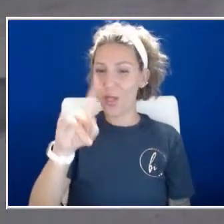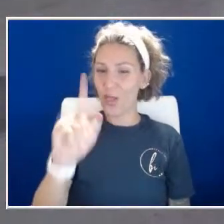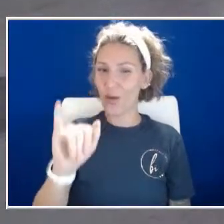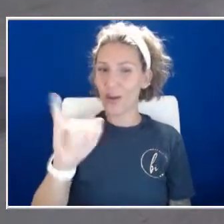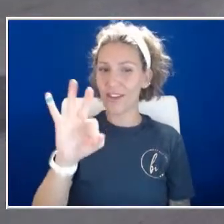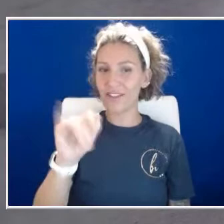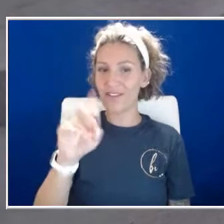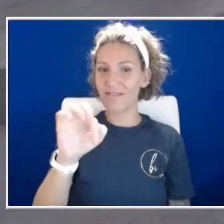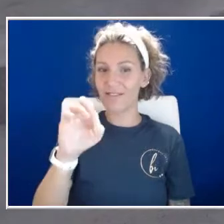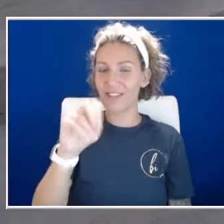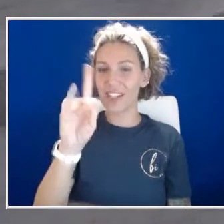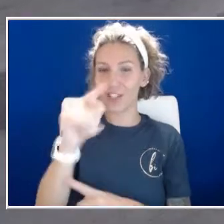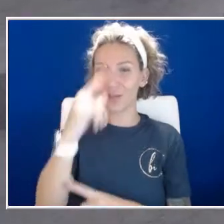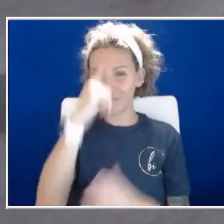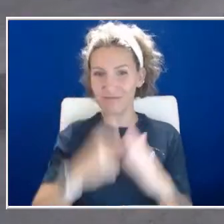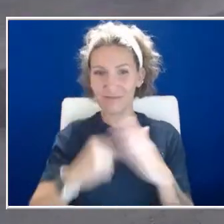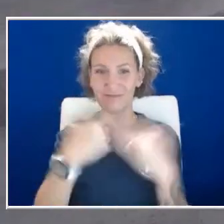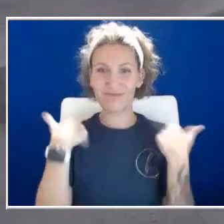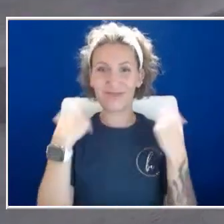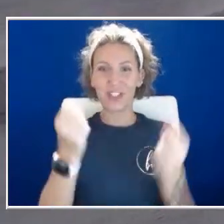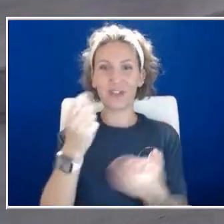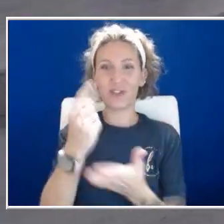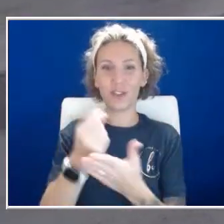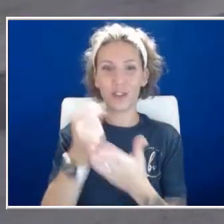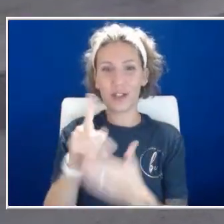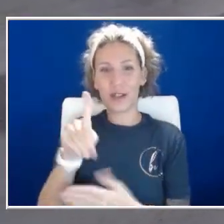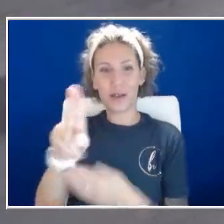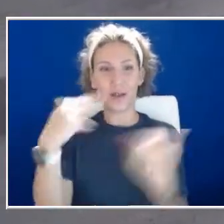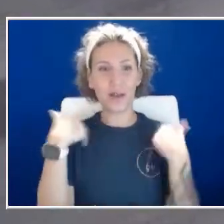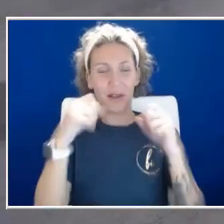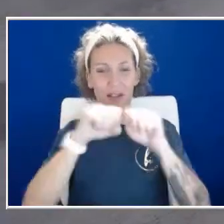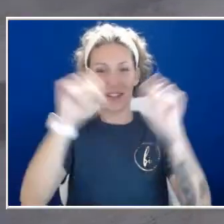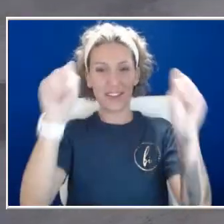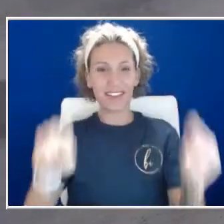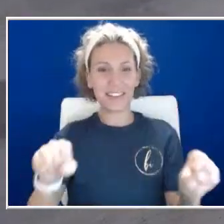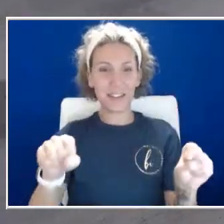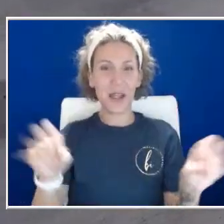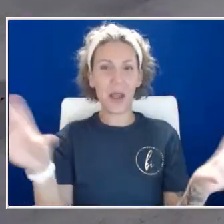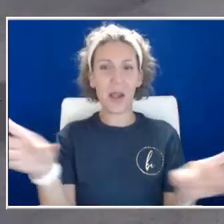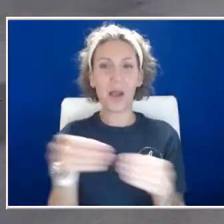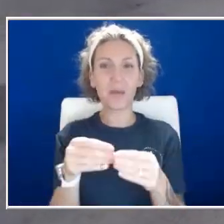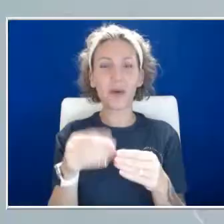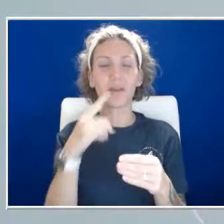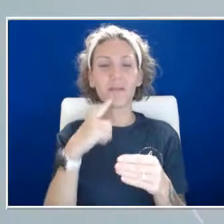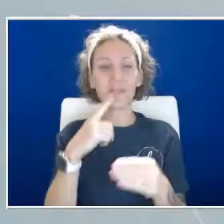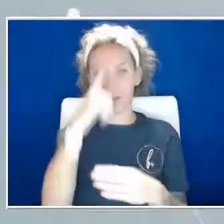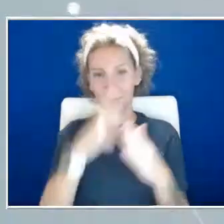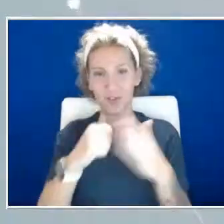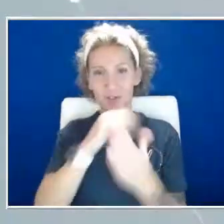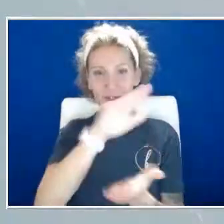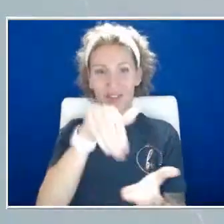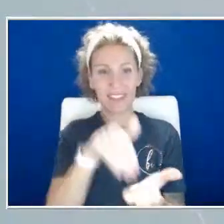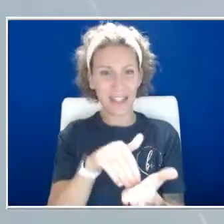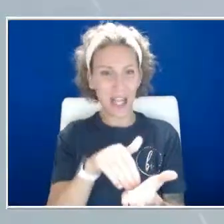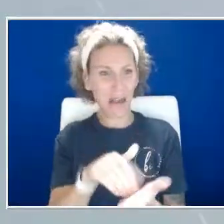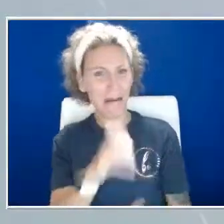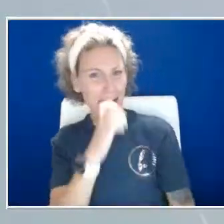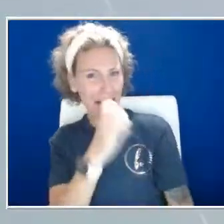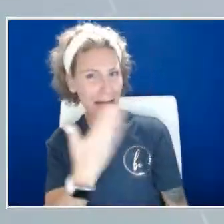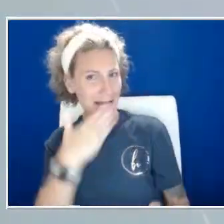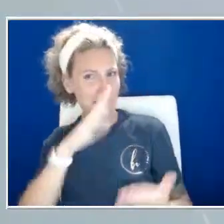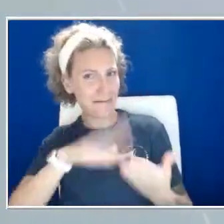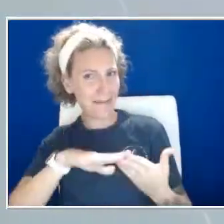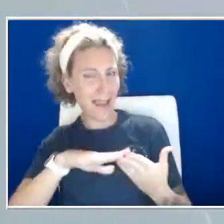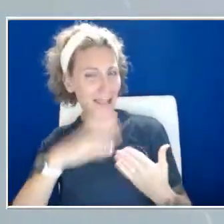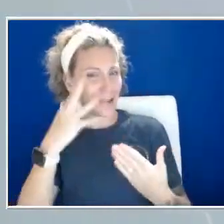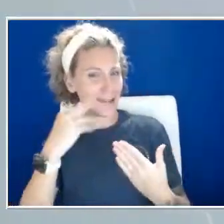who was treated at the University of Kansas Health System's Comprehensive Stroke Center. Okay, not a bad experience, Lori. Tell us what that